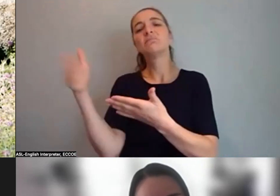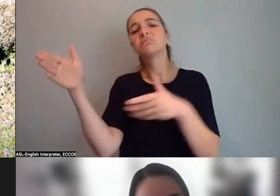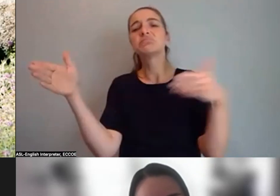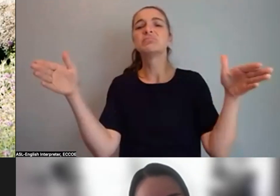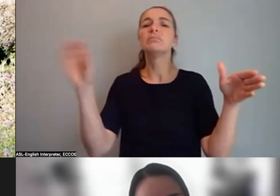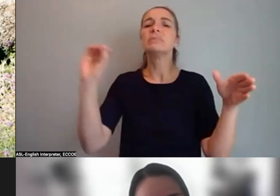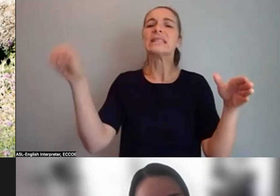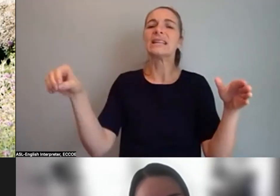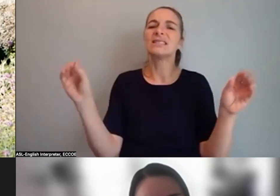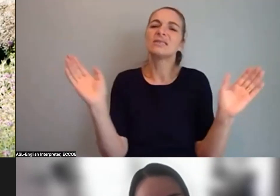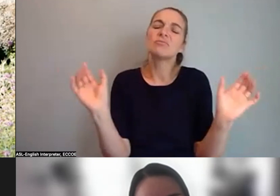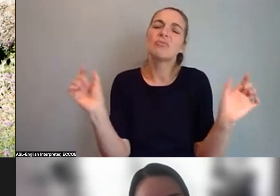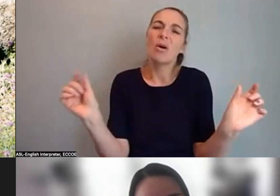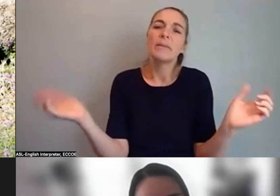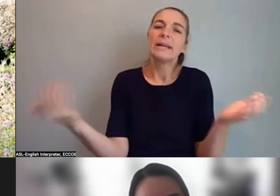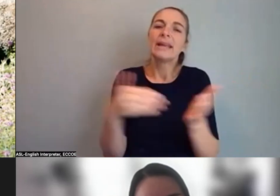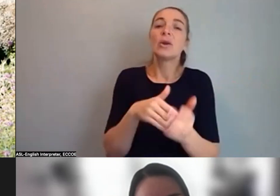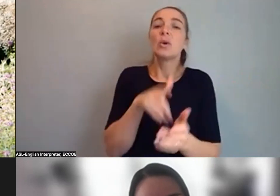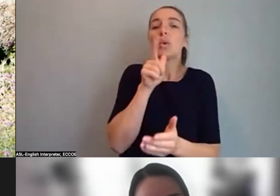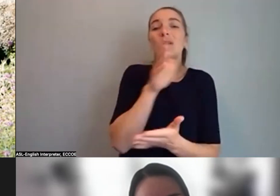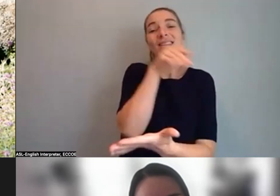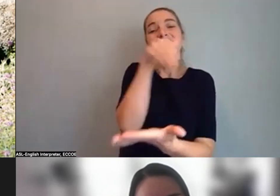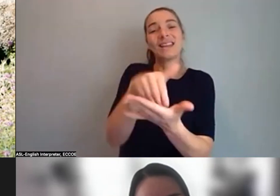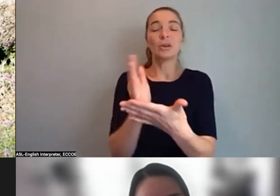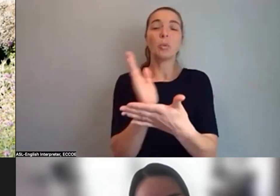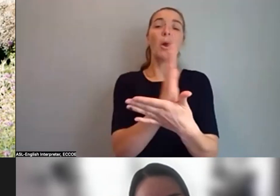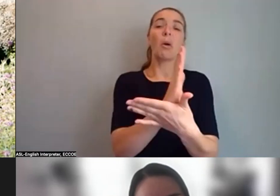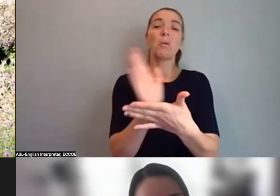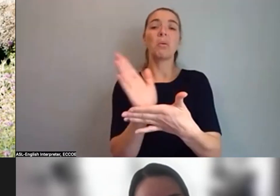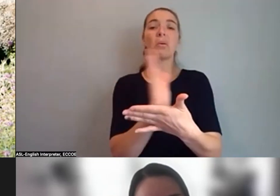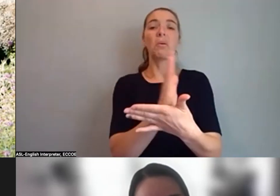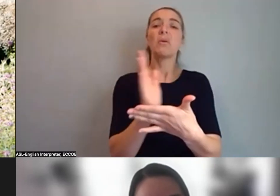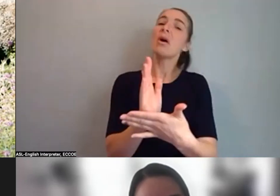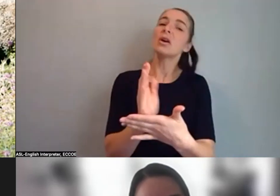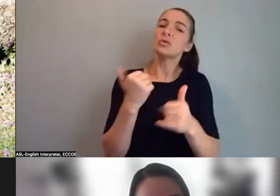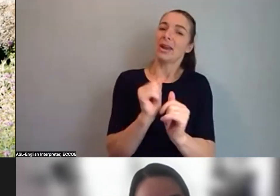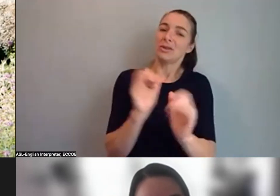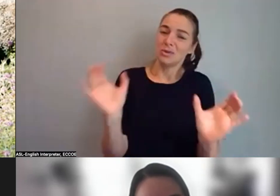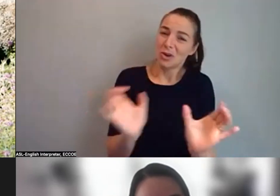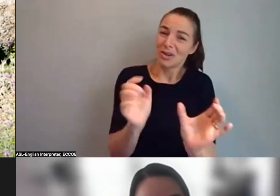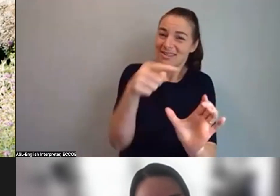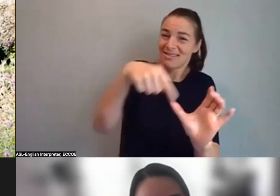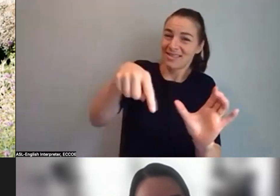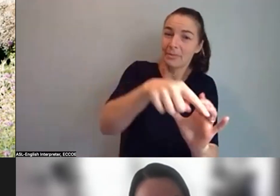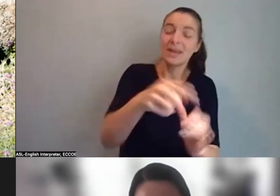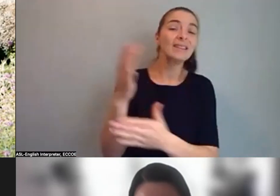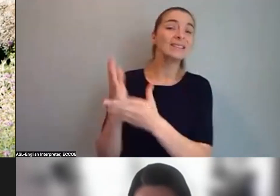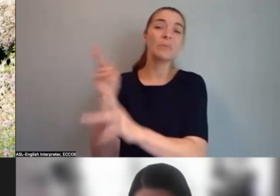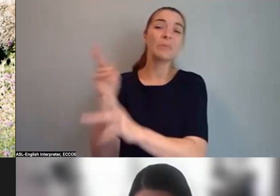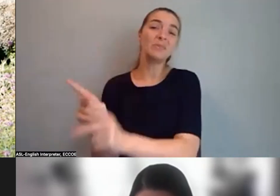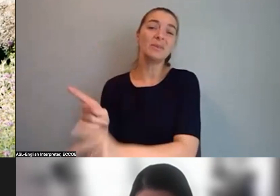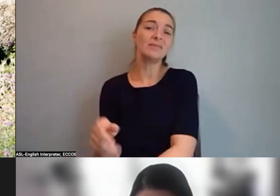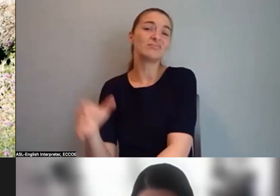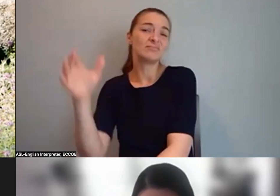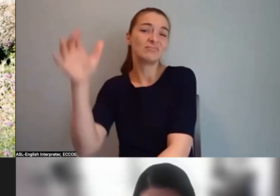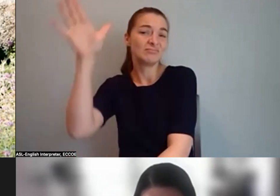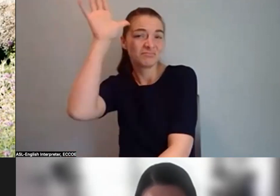people who are not going to believe in facts, whatever you, whatever you say, you know. And then you're people who are, you know,